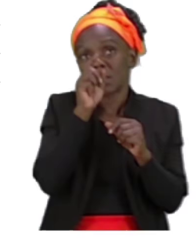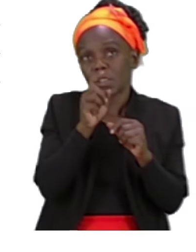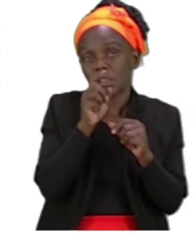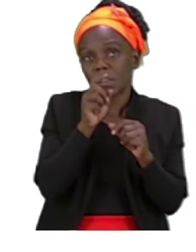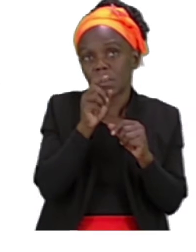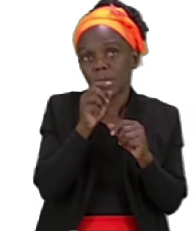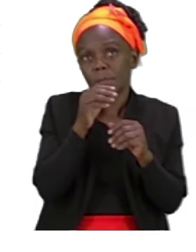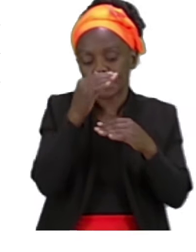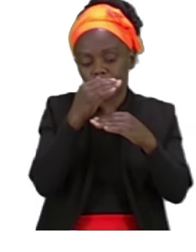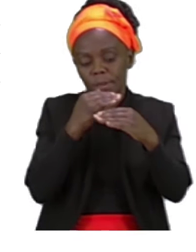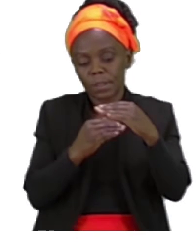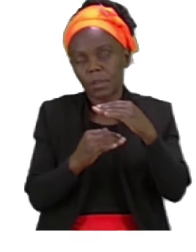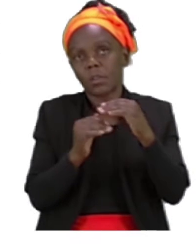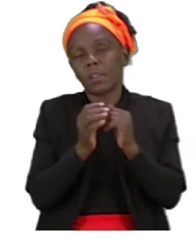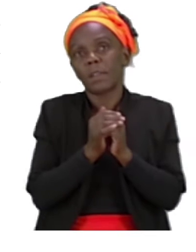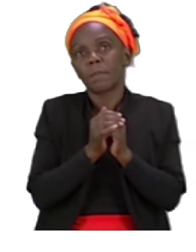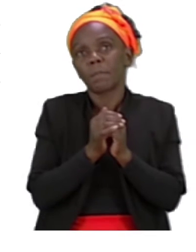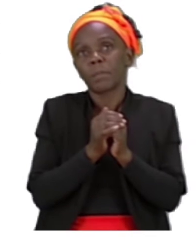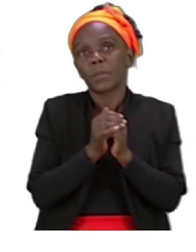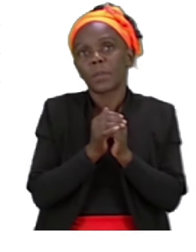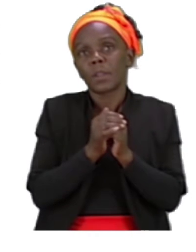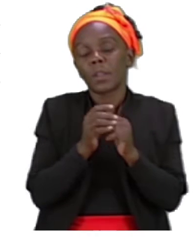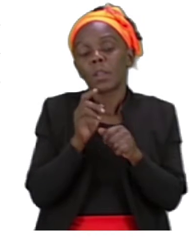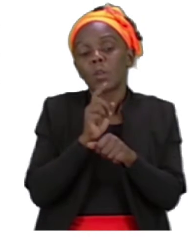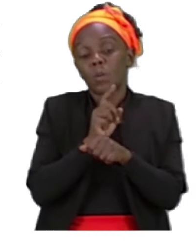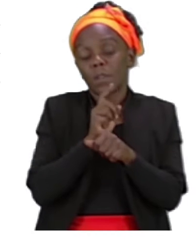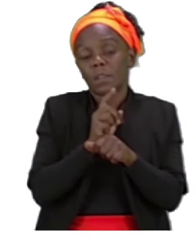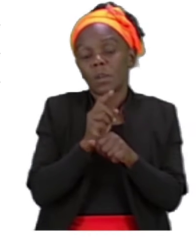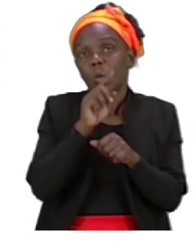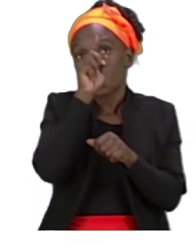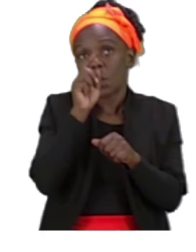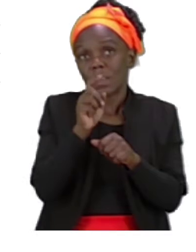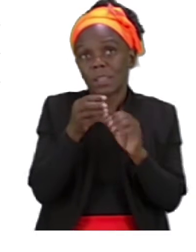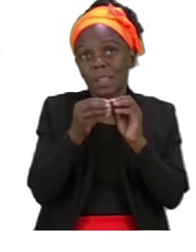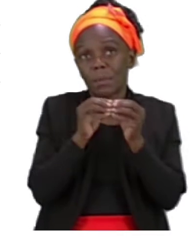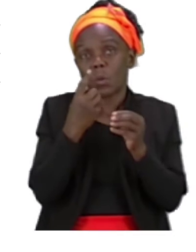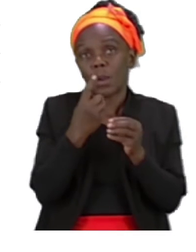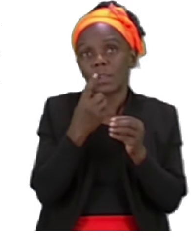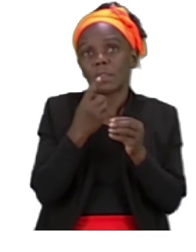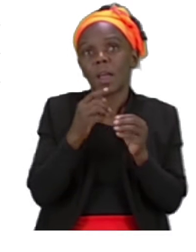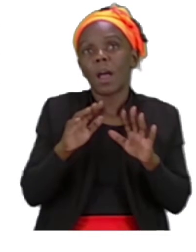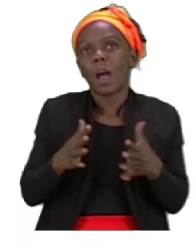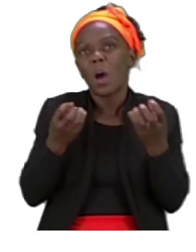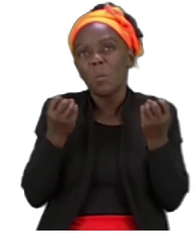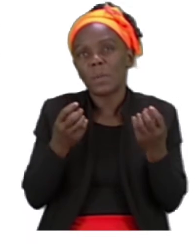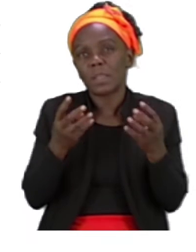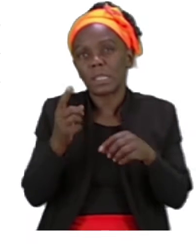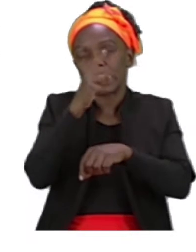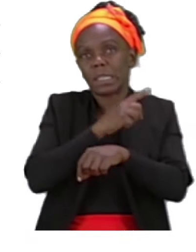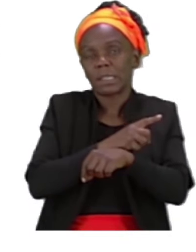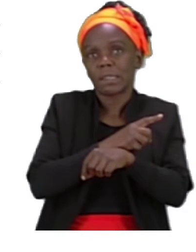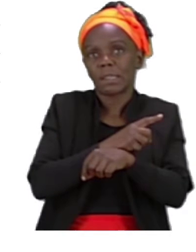says, how many days are in March? How many days